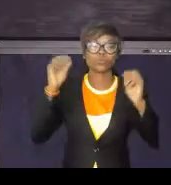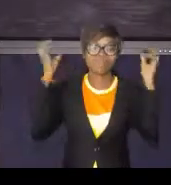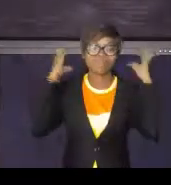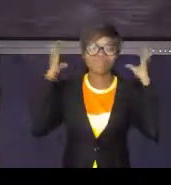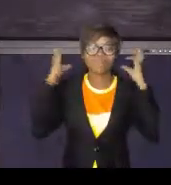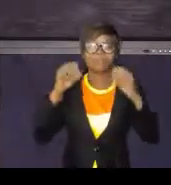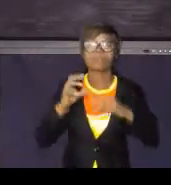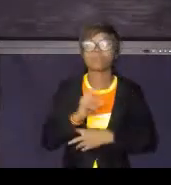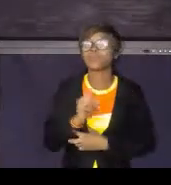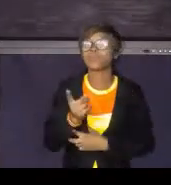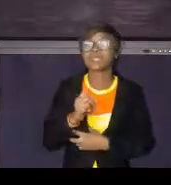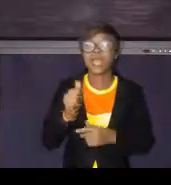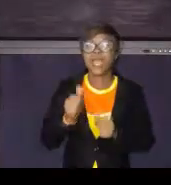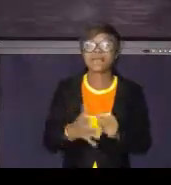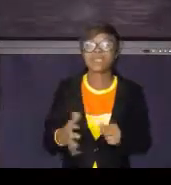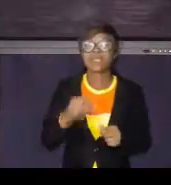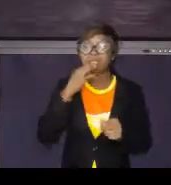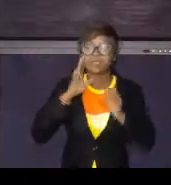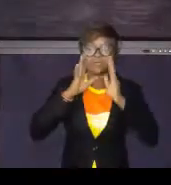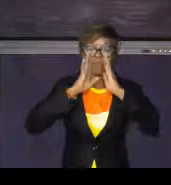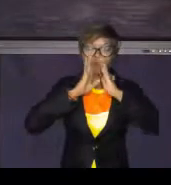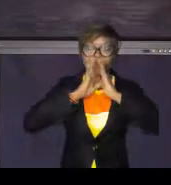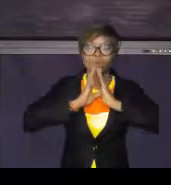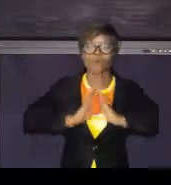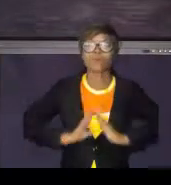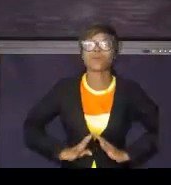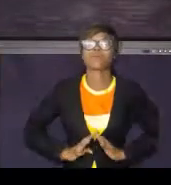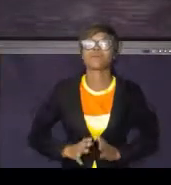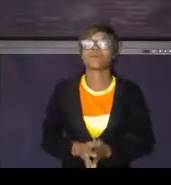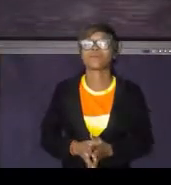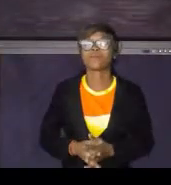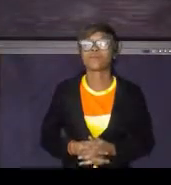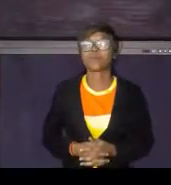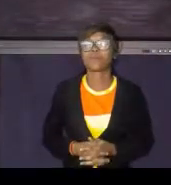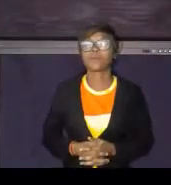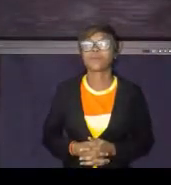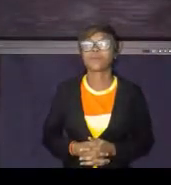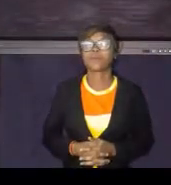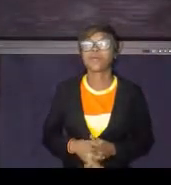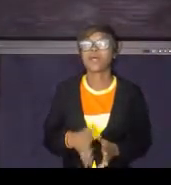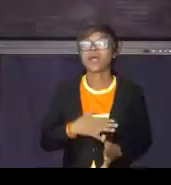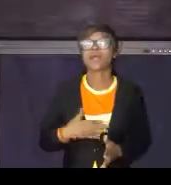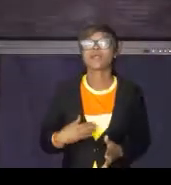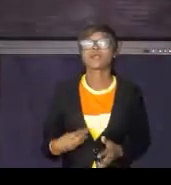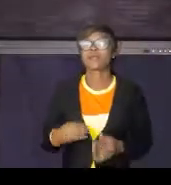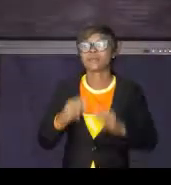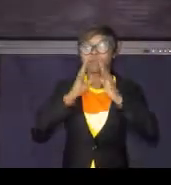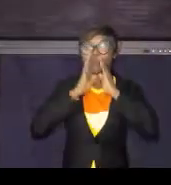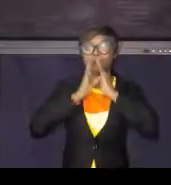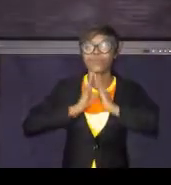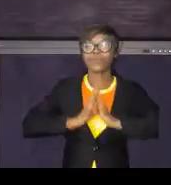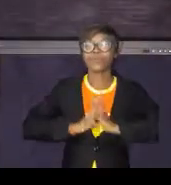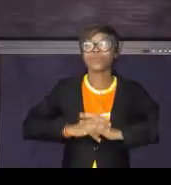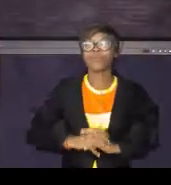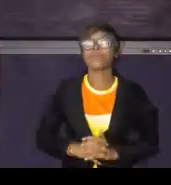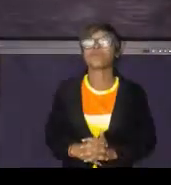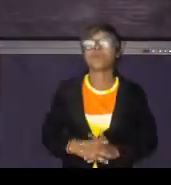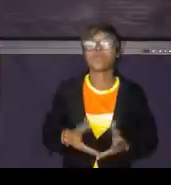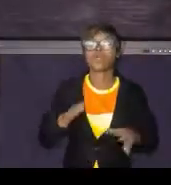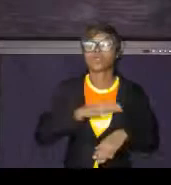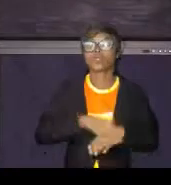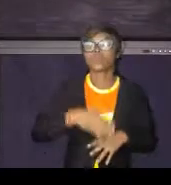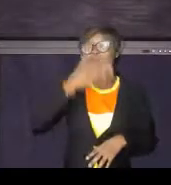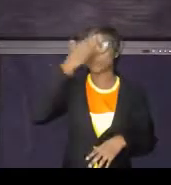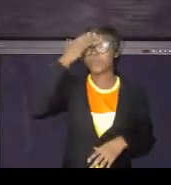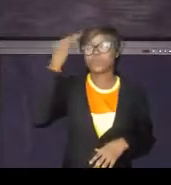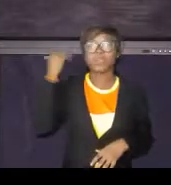no chaotic situation. Everything is in a state of quietness. Peace and peace. Don't